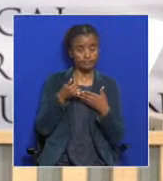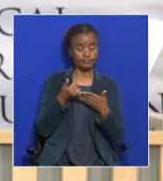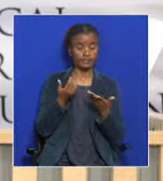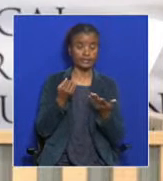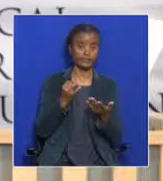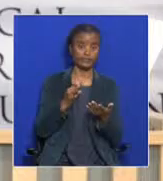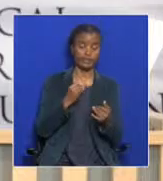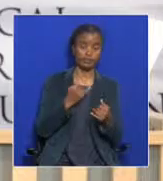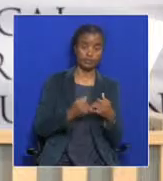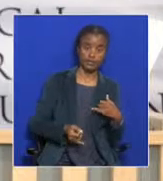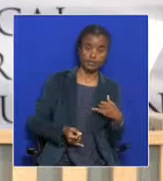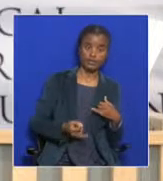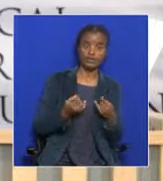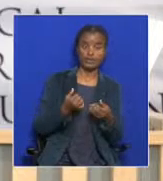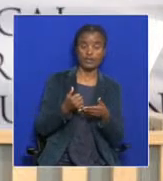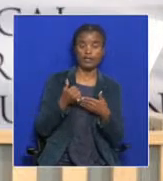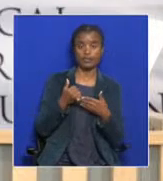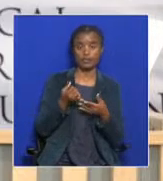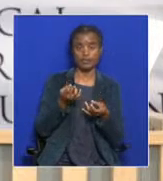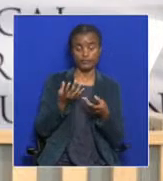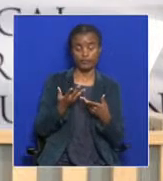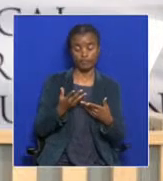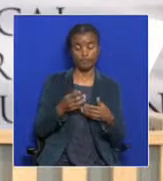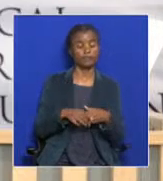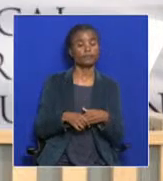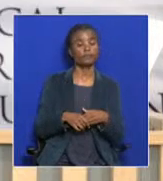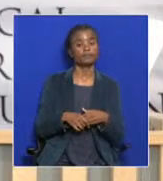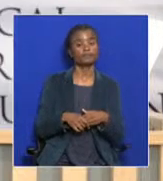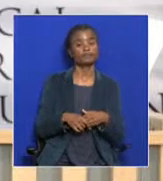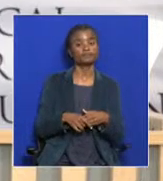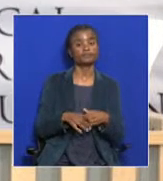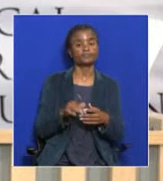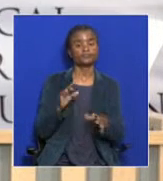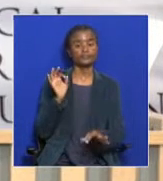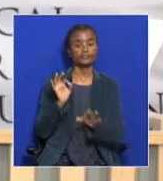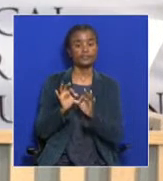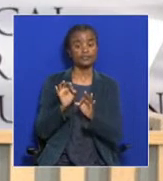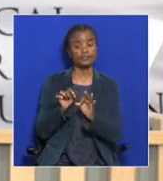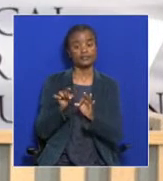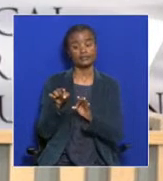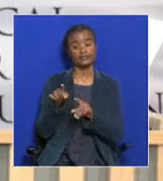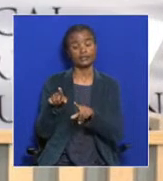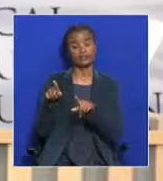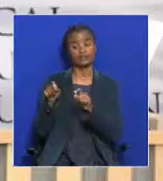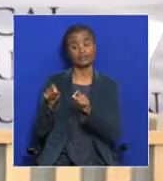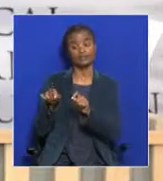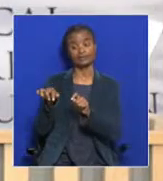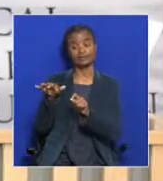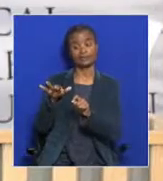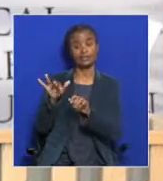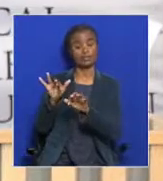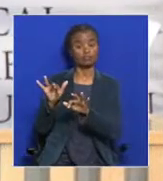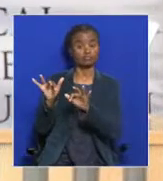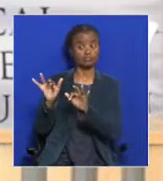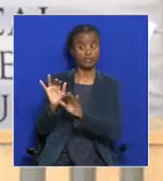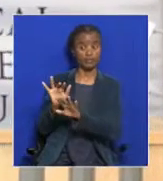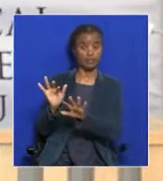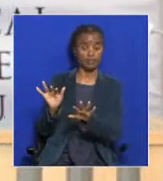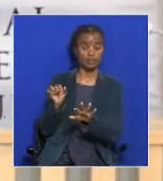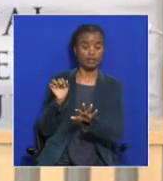was to a particular audience in Cape Town and highlighted only